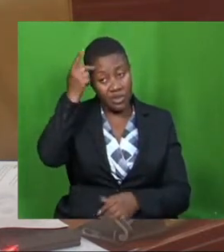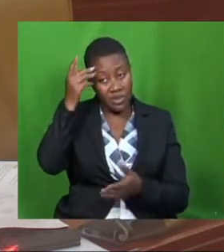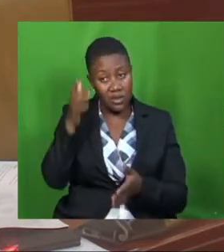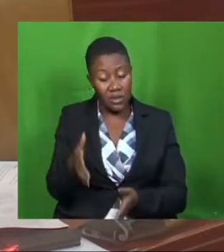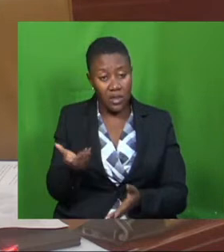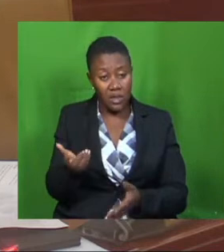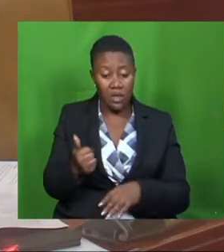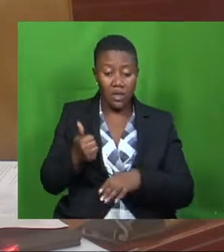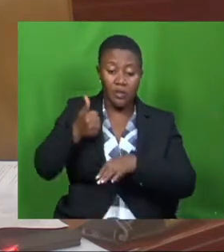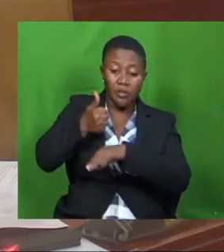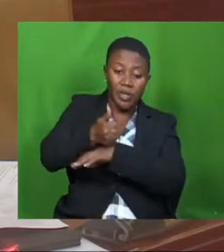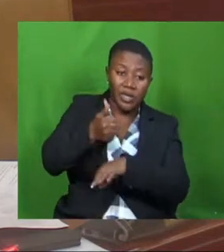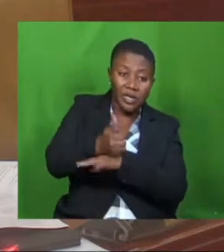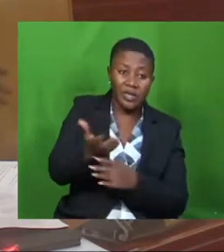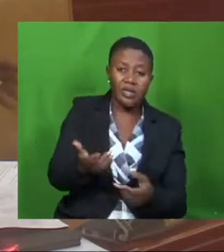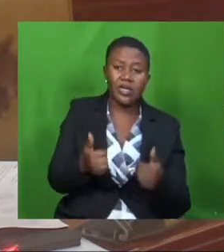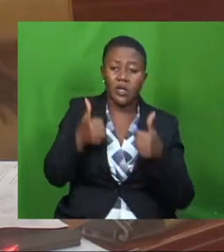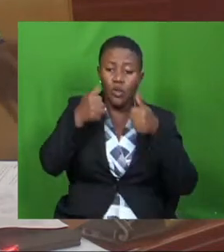paragraph 13.2.